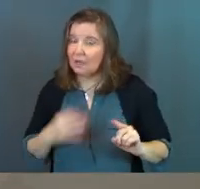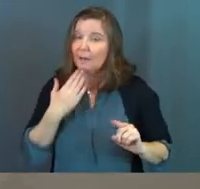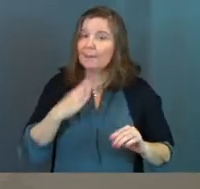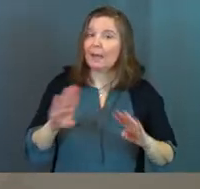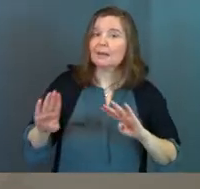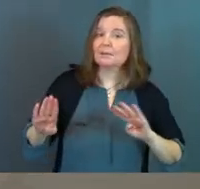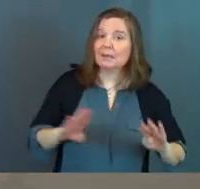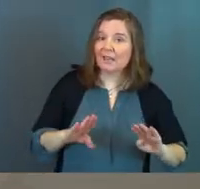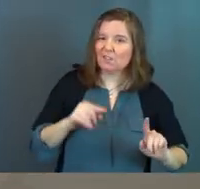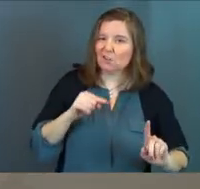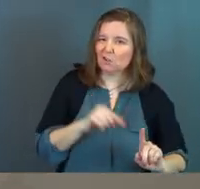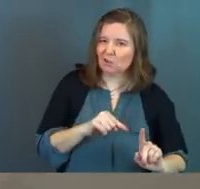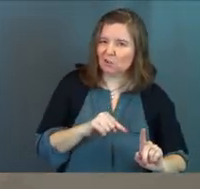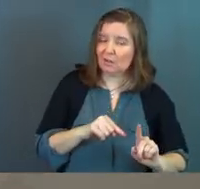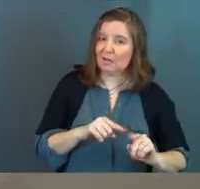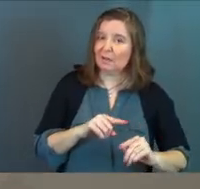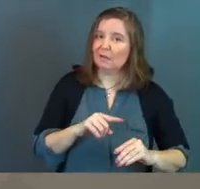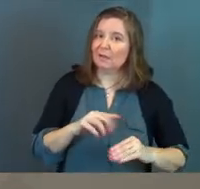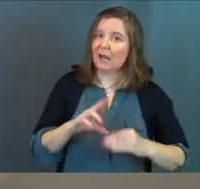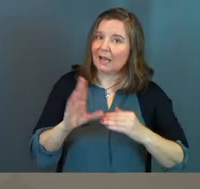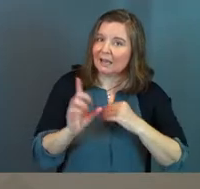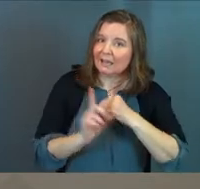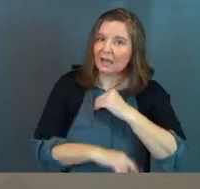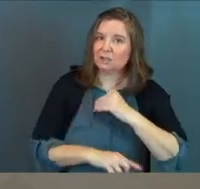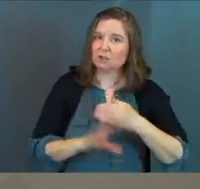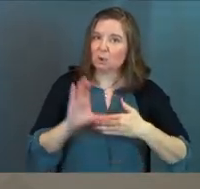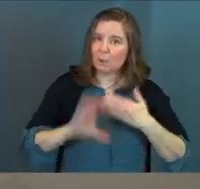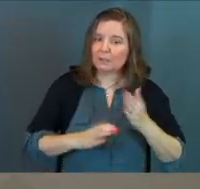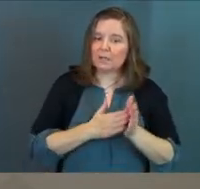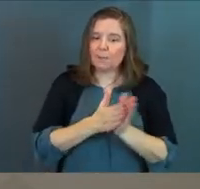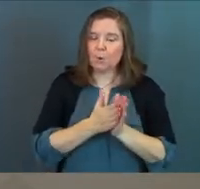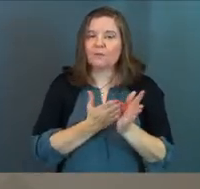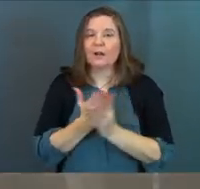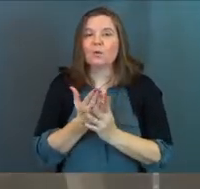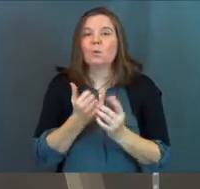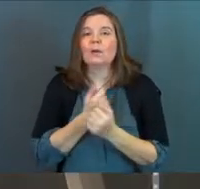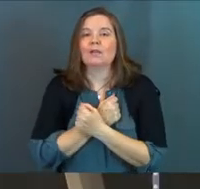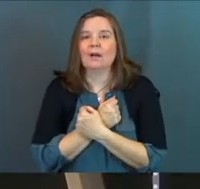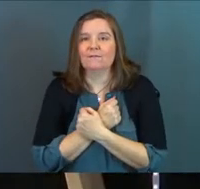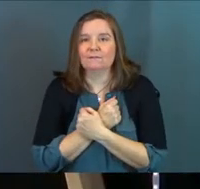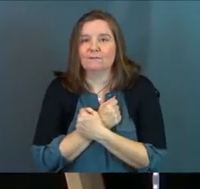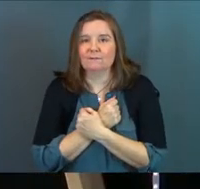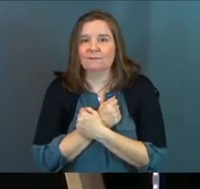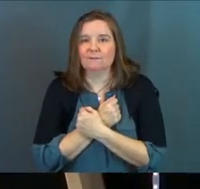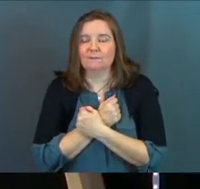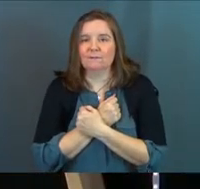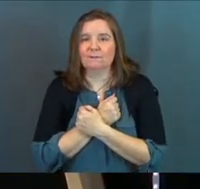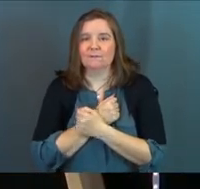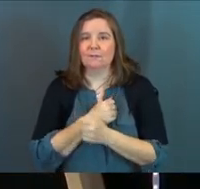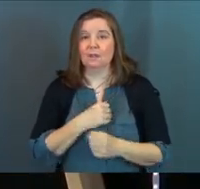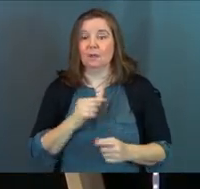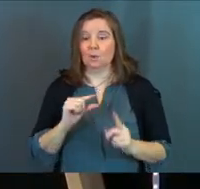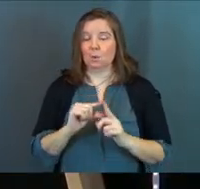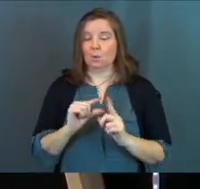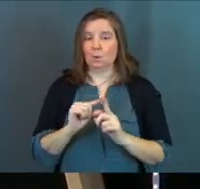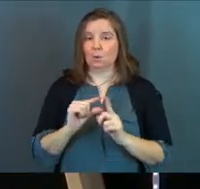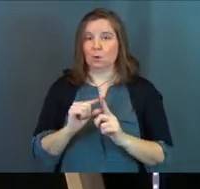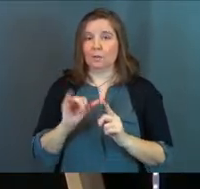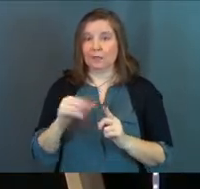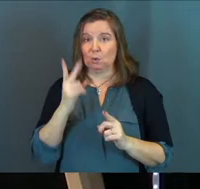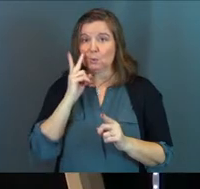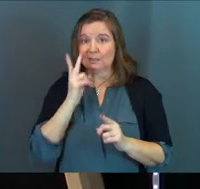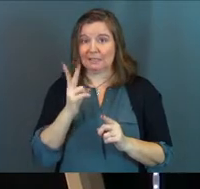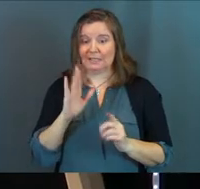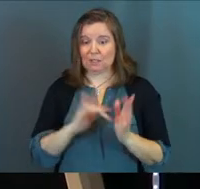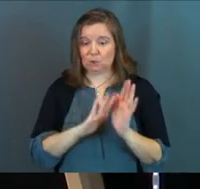bad behavior. You bring a consequence motivated by love. One of the words that